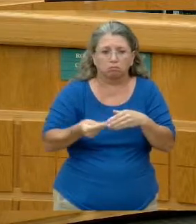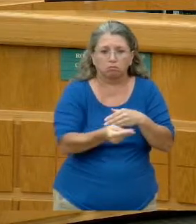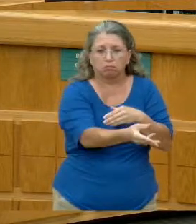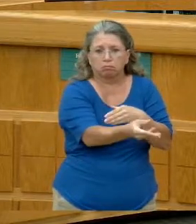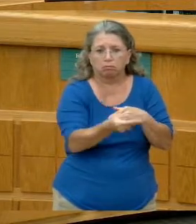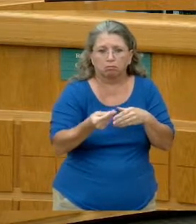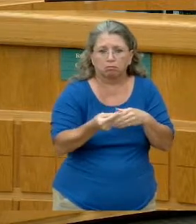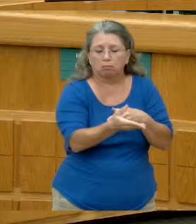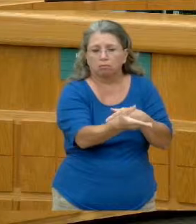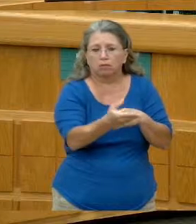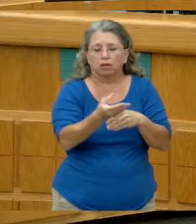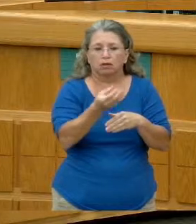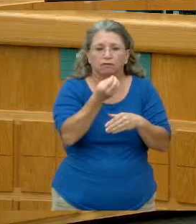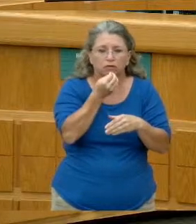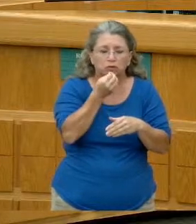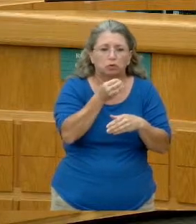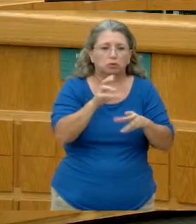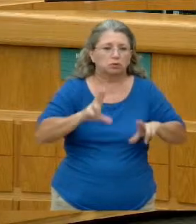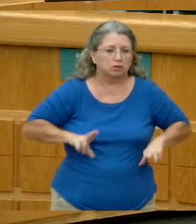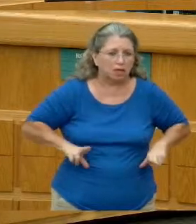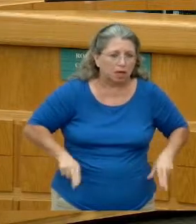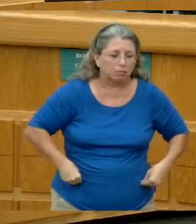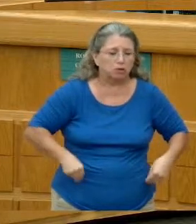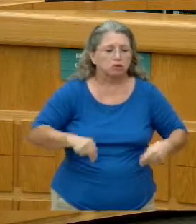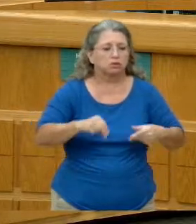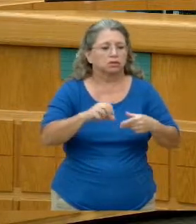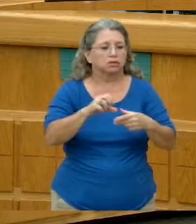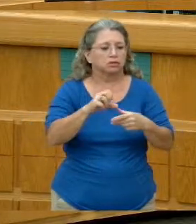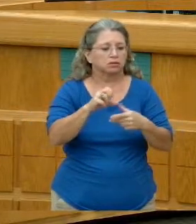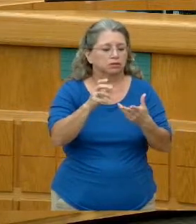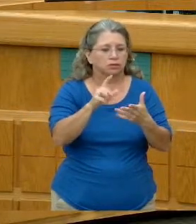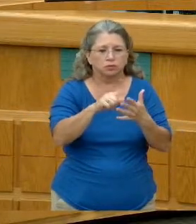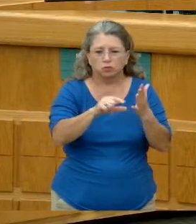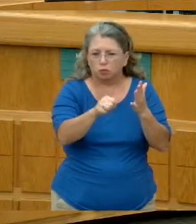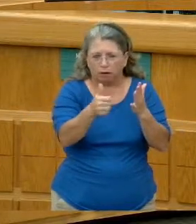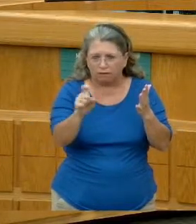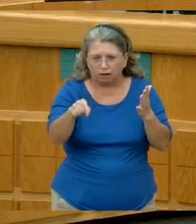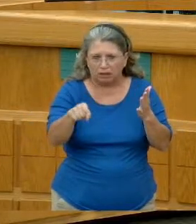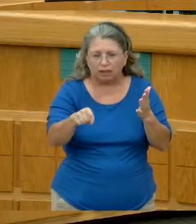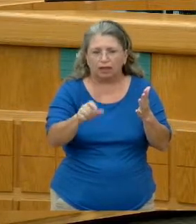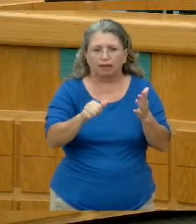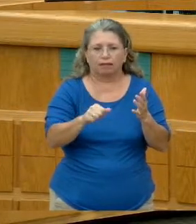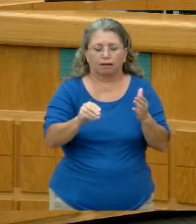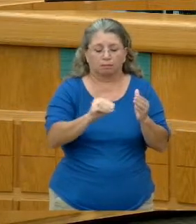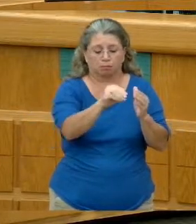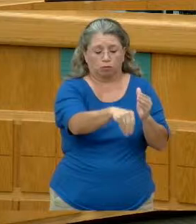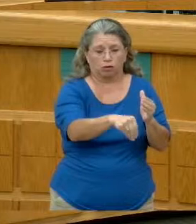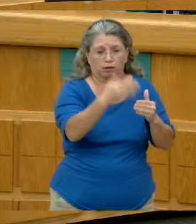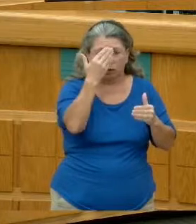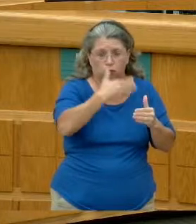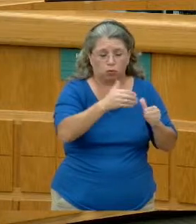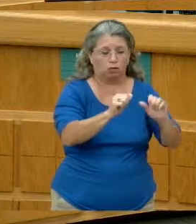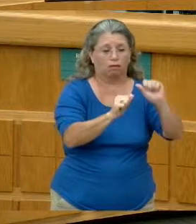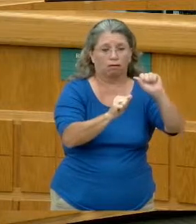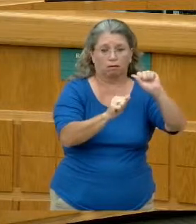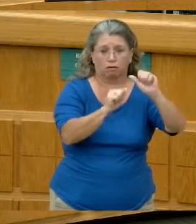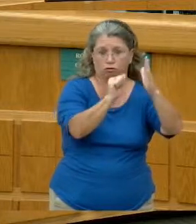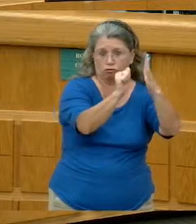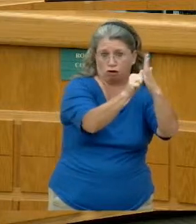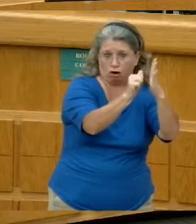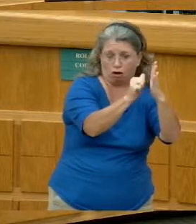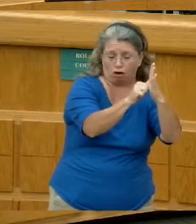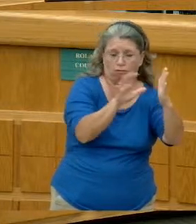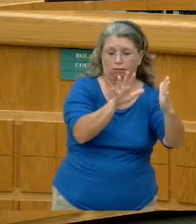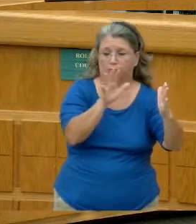the closed door. They can knock, walk away, and mama can wait a few minutes and then open the door to retrieve these items.